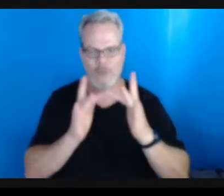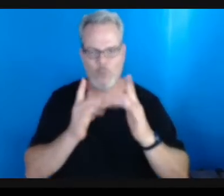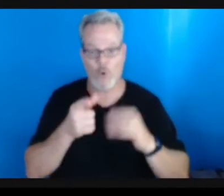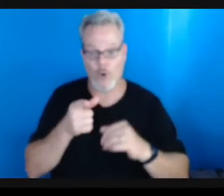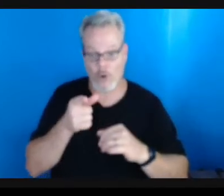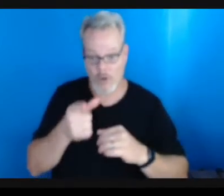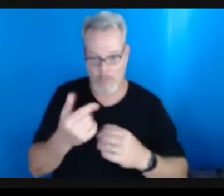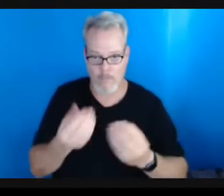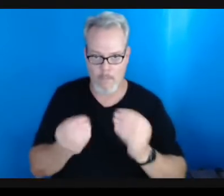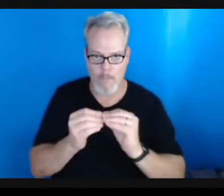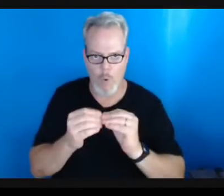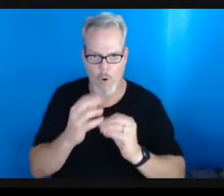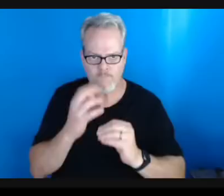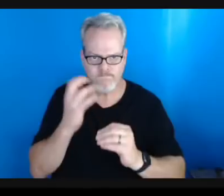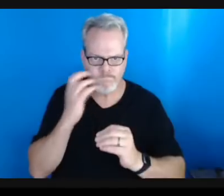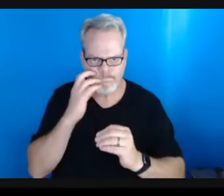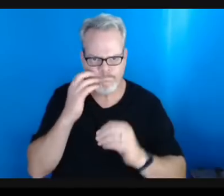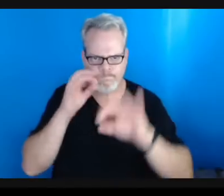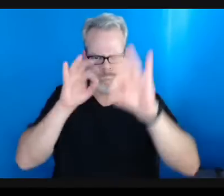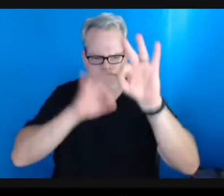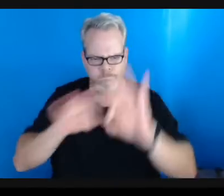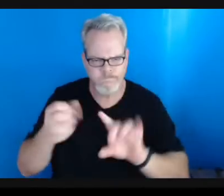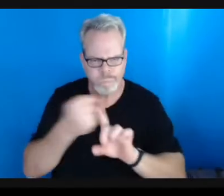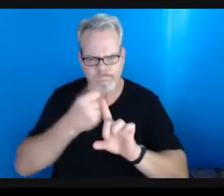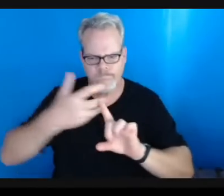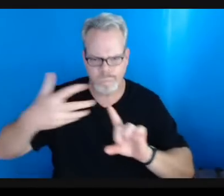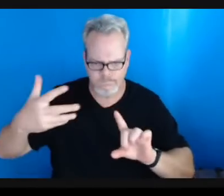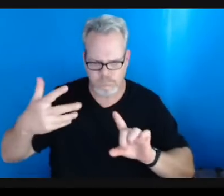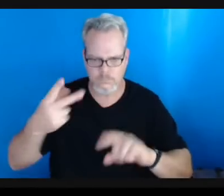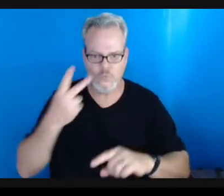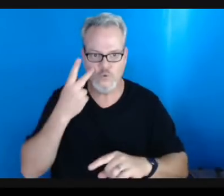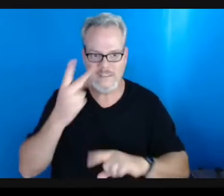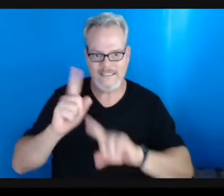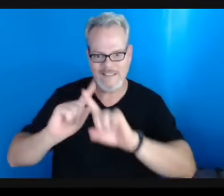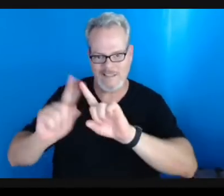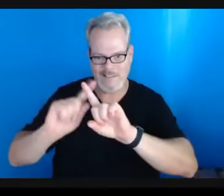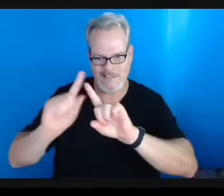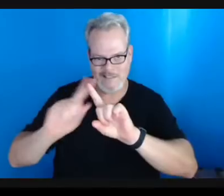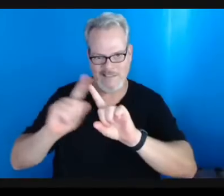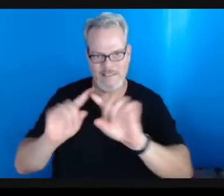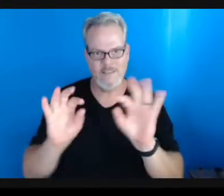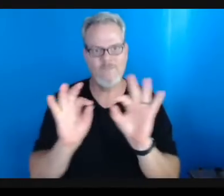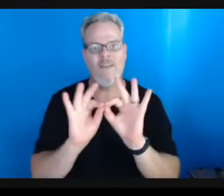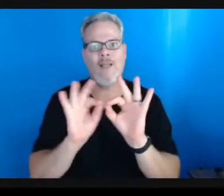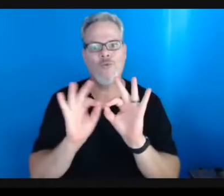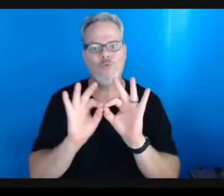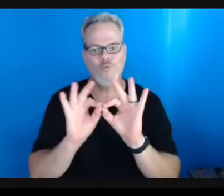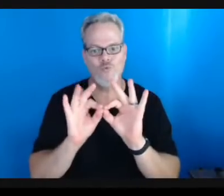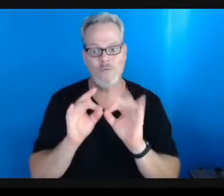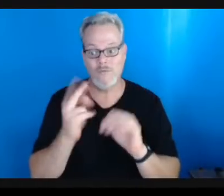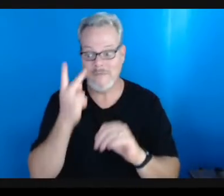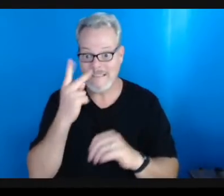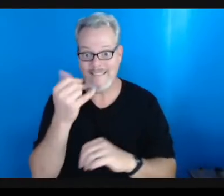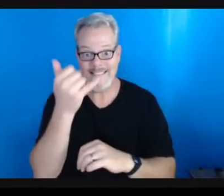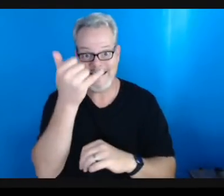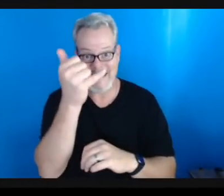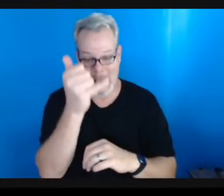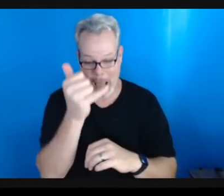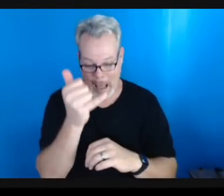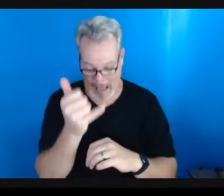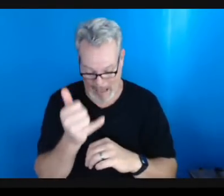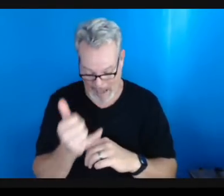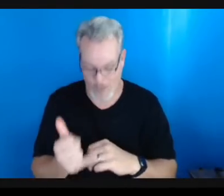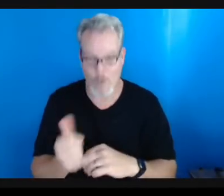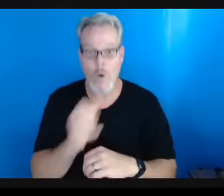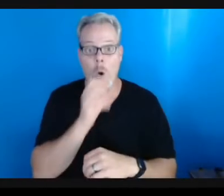and shows us some extra values in here. So you can see all these extra yellows all through here and orange. There's